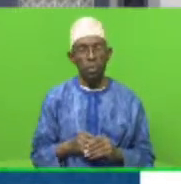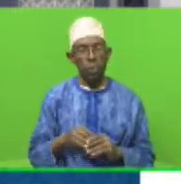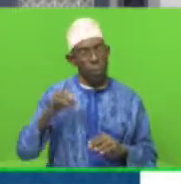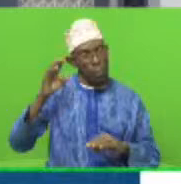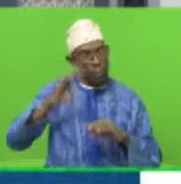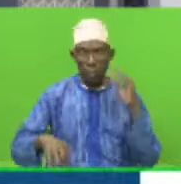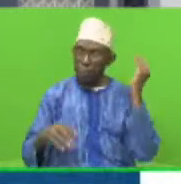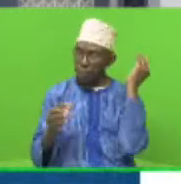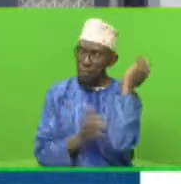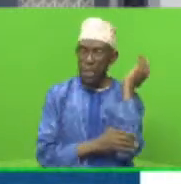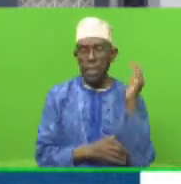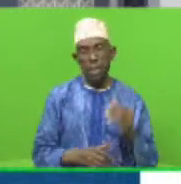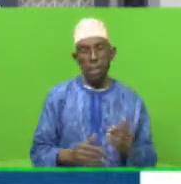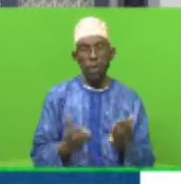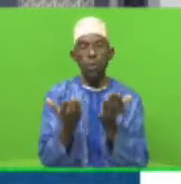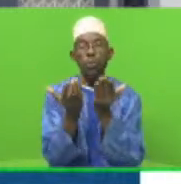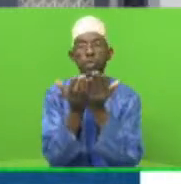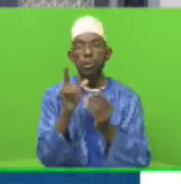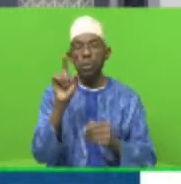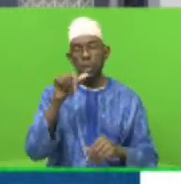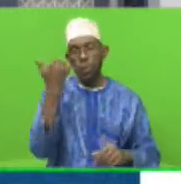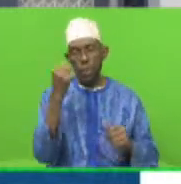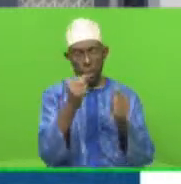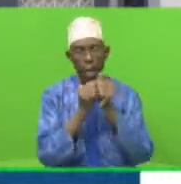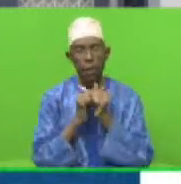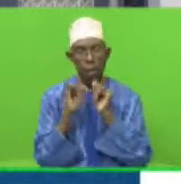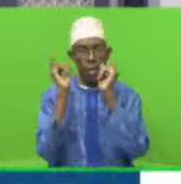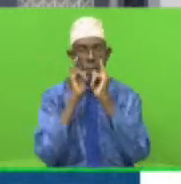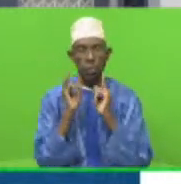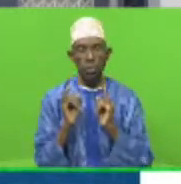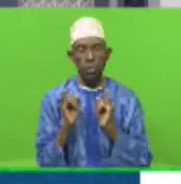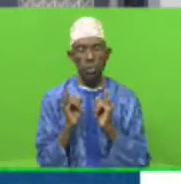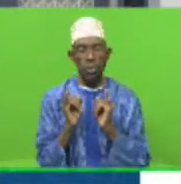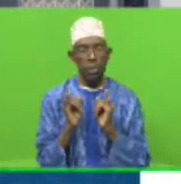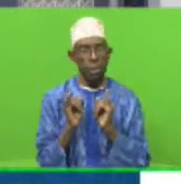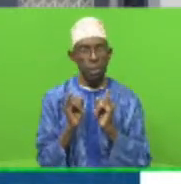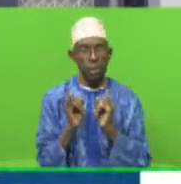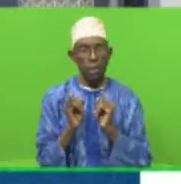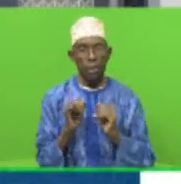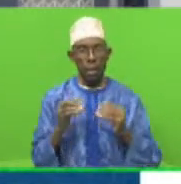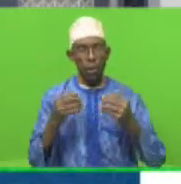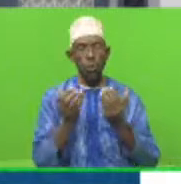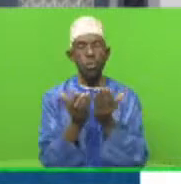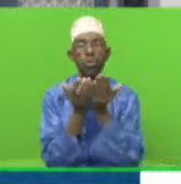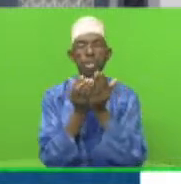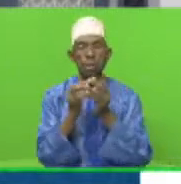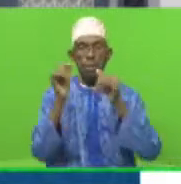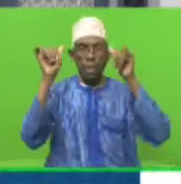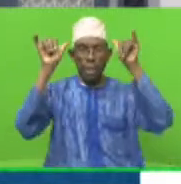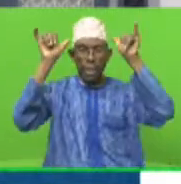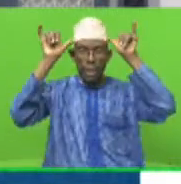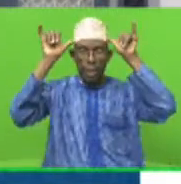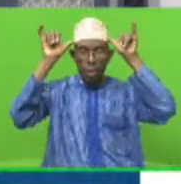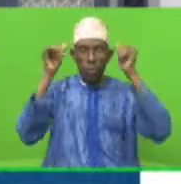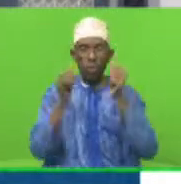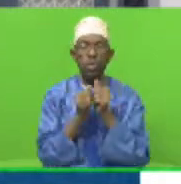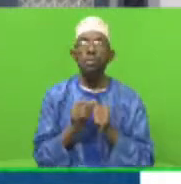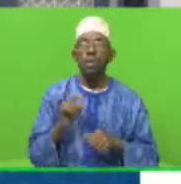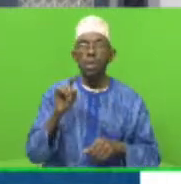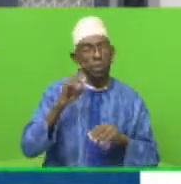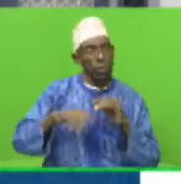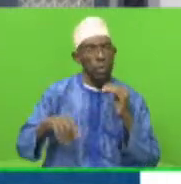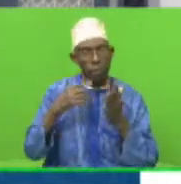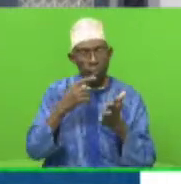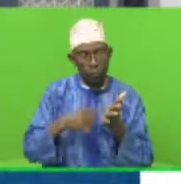worse than worshipping Allah subhanahu wa ta'ala and other deities, or you're worshipping a cow and you're worshipping Allah, or whatever